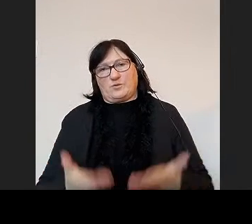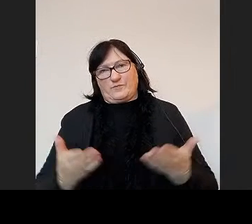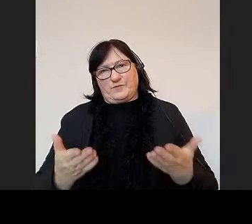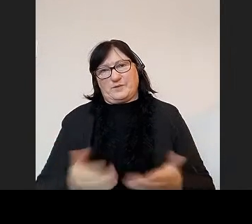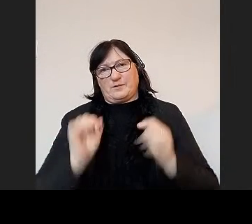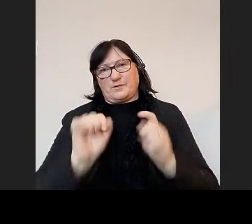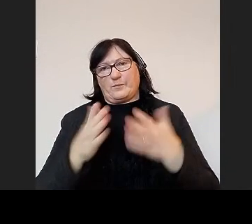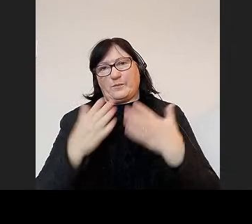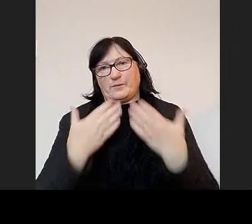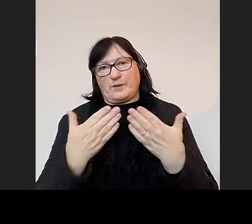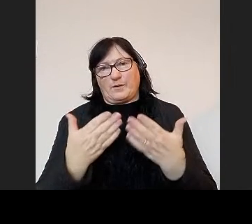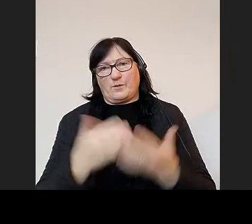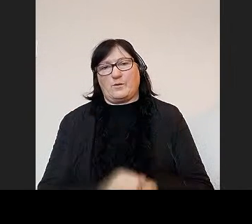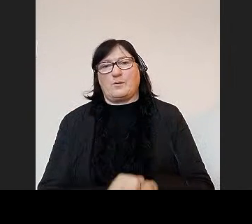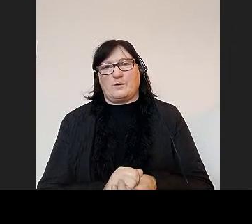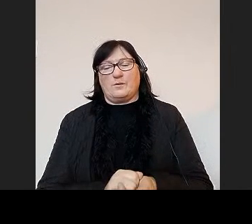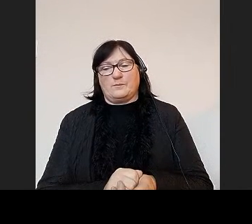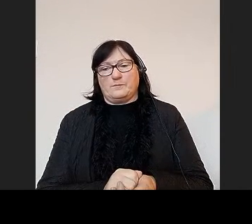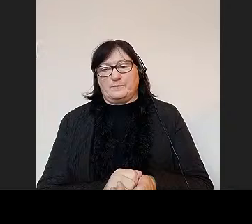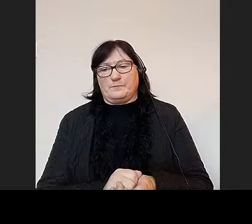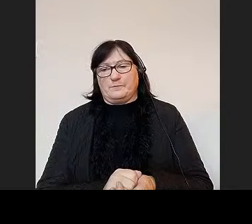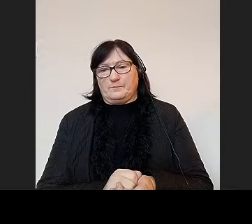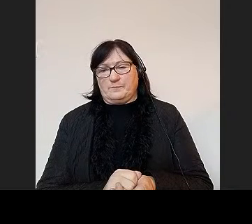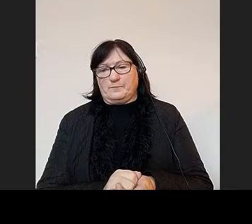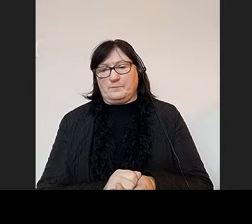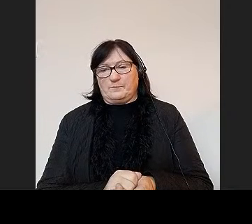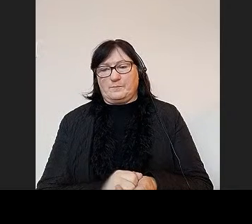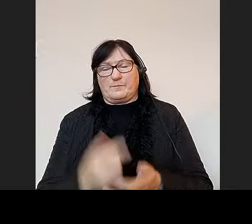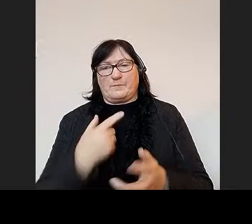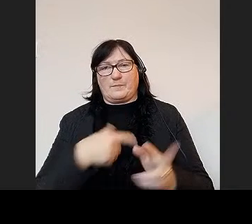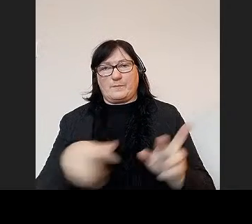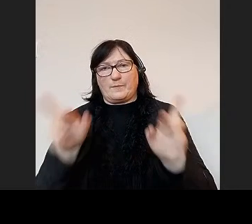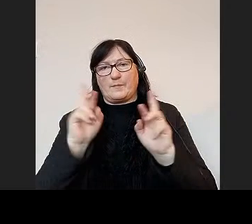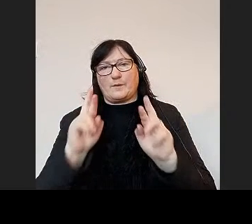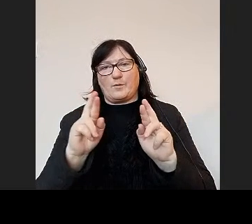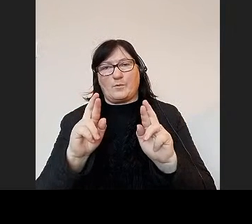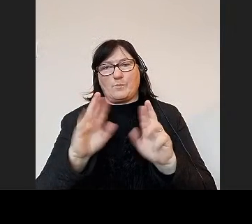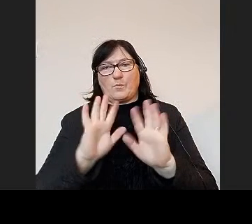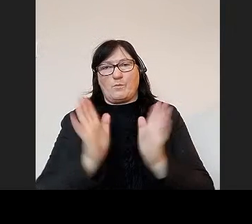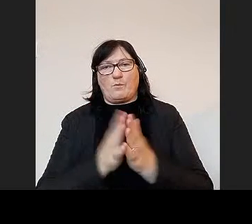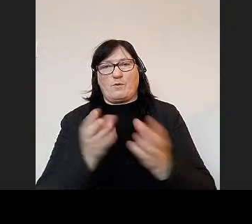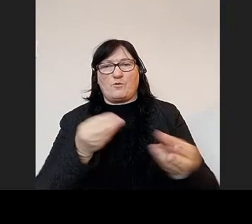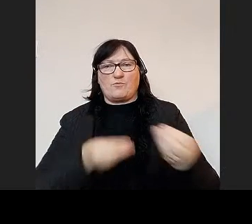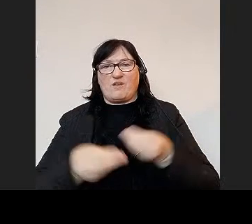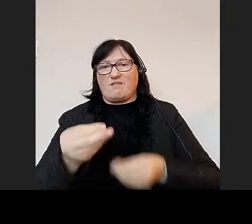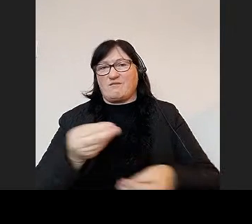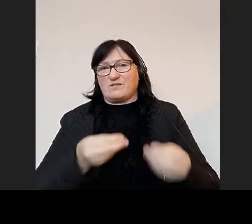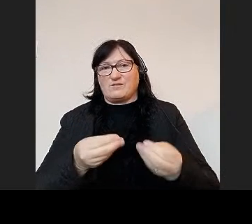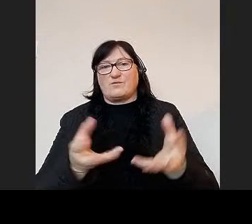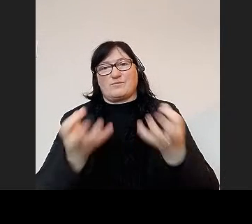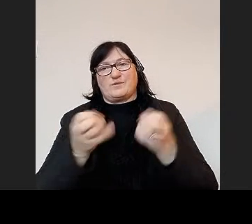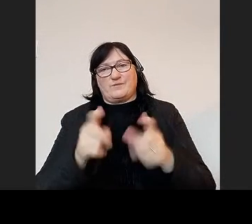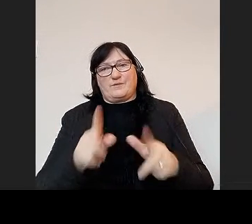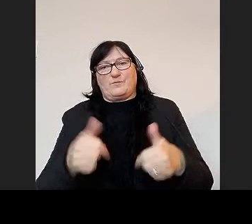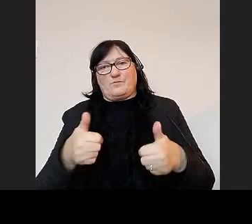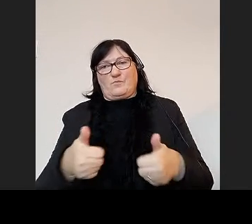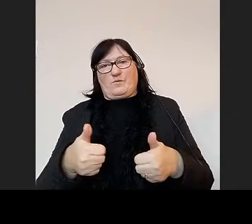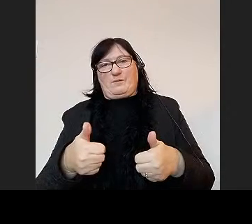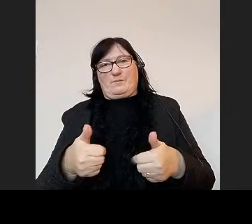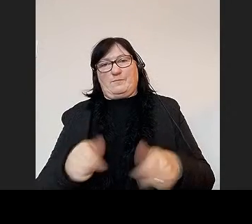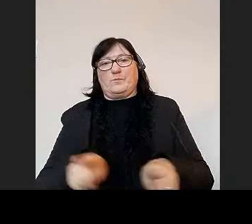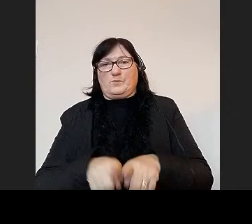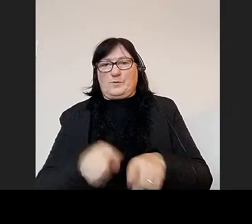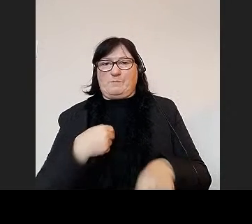We really appreciate that. And I hope our traders have received it very well. I must also confirm that